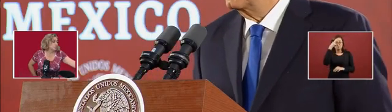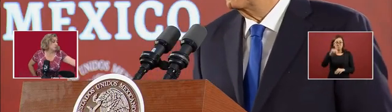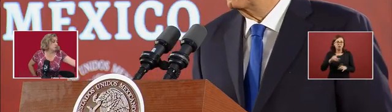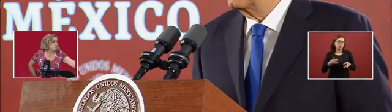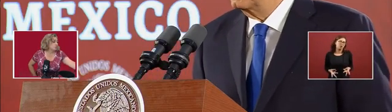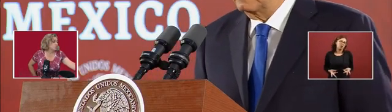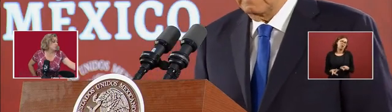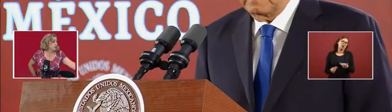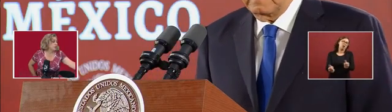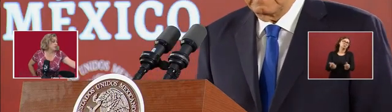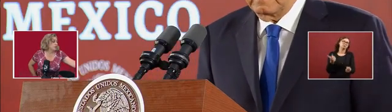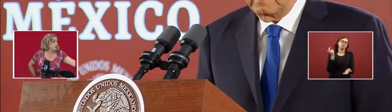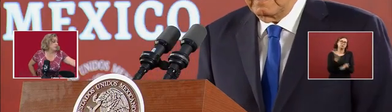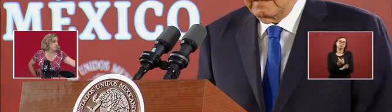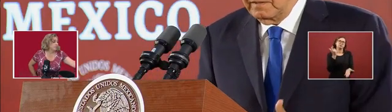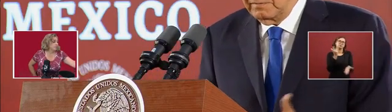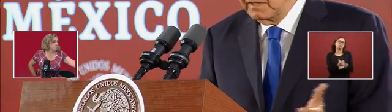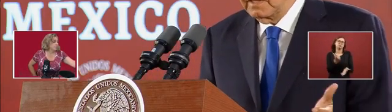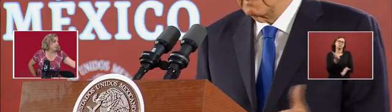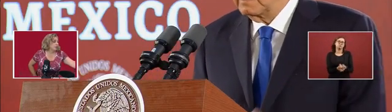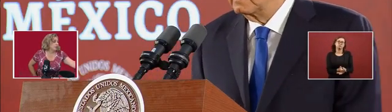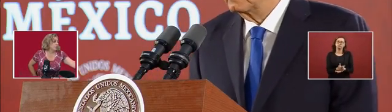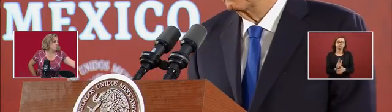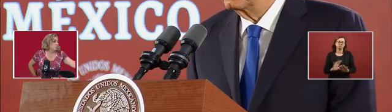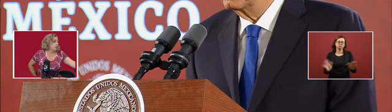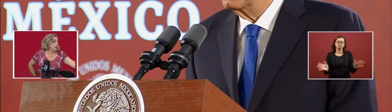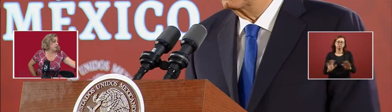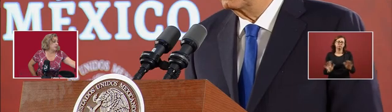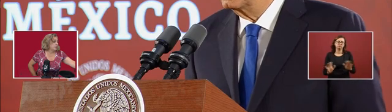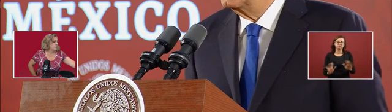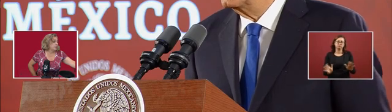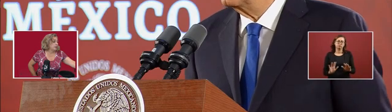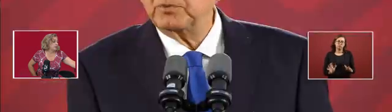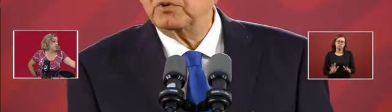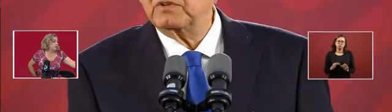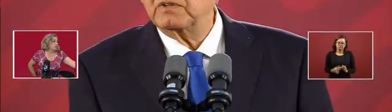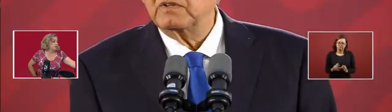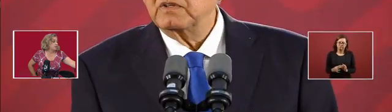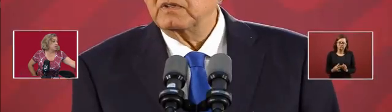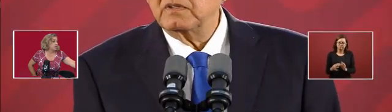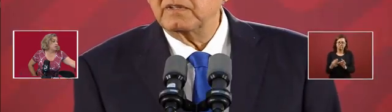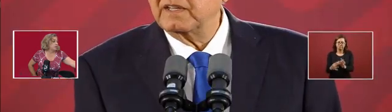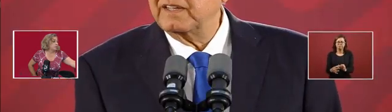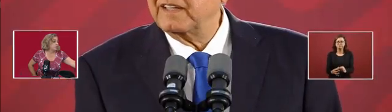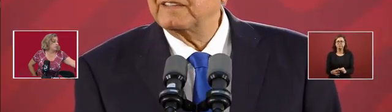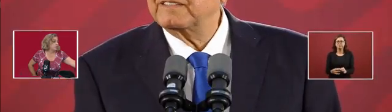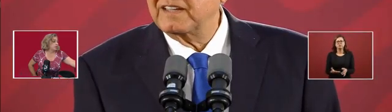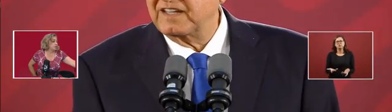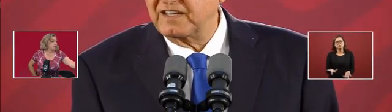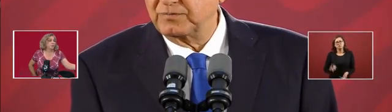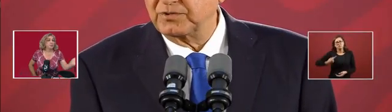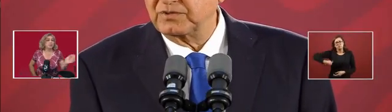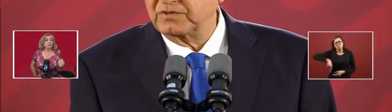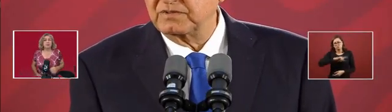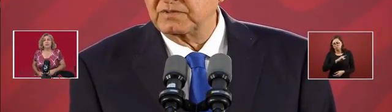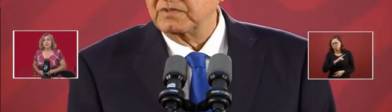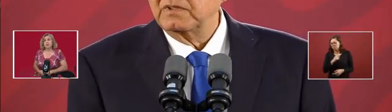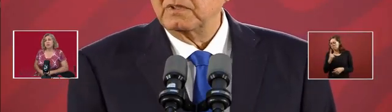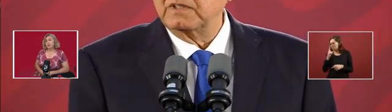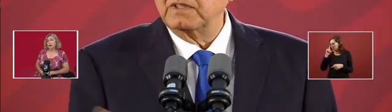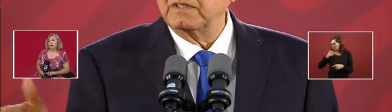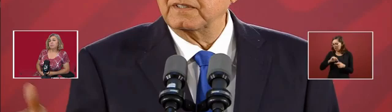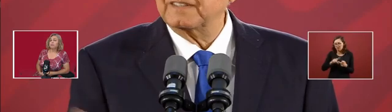este assaulted dinero, that for the people that are carrying this money. también para que no haya corrupción, And also so there not be no tenga corruption.